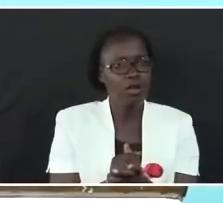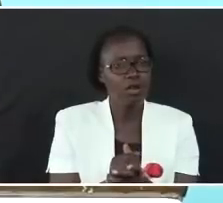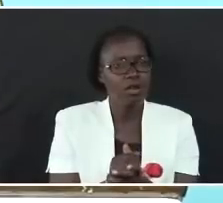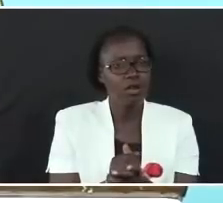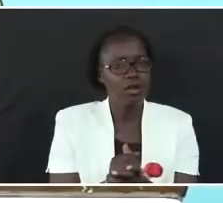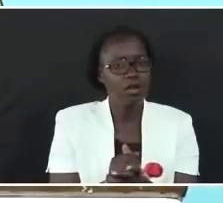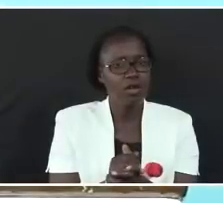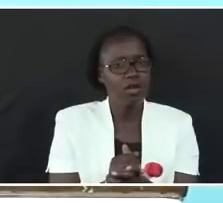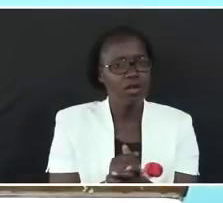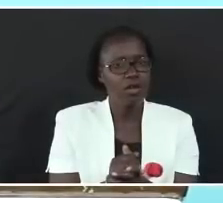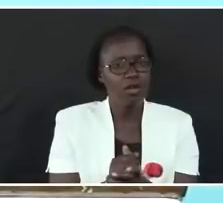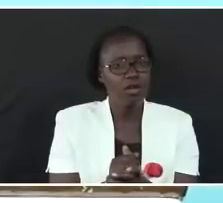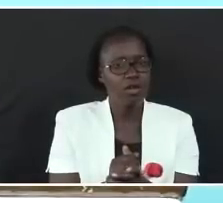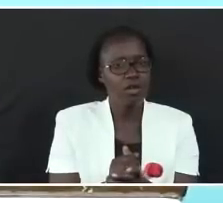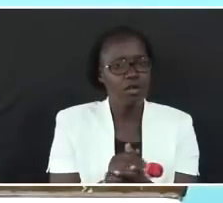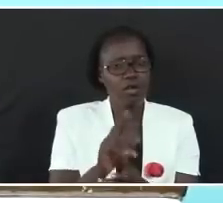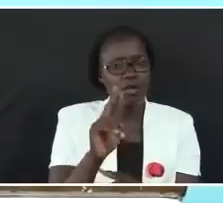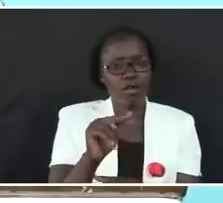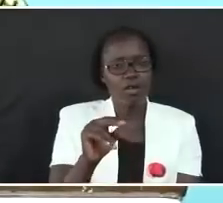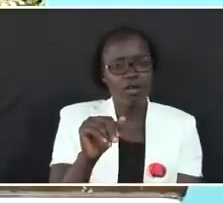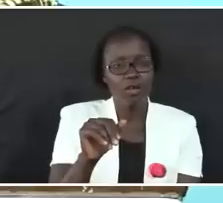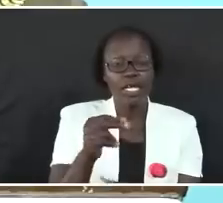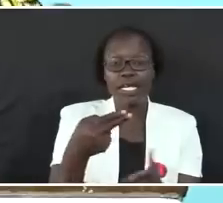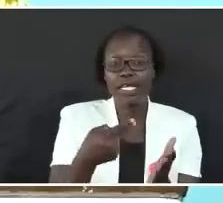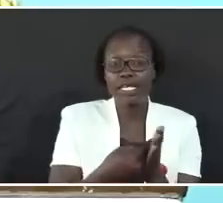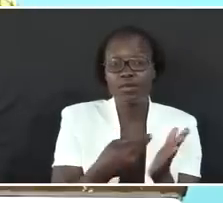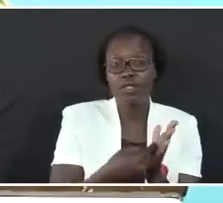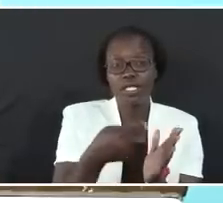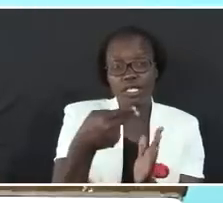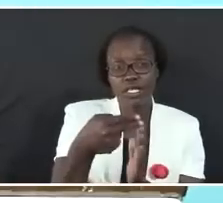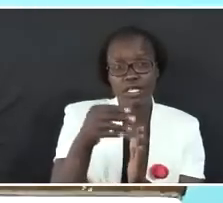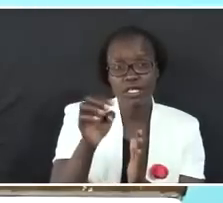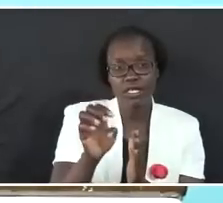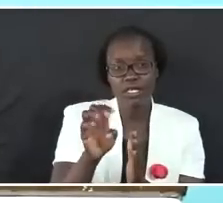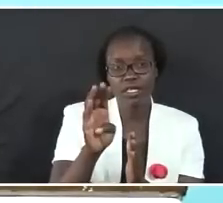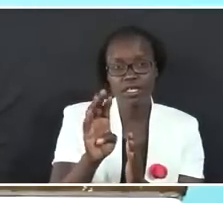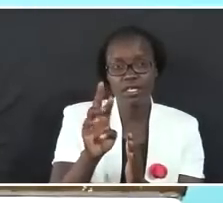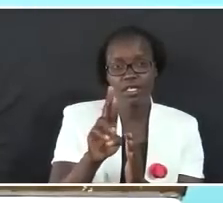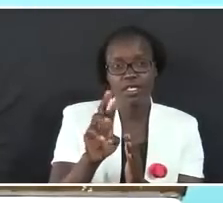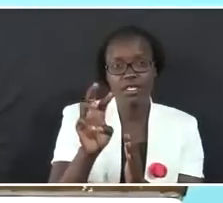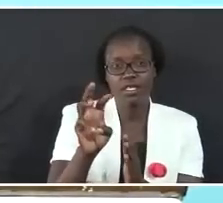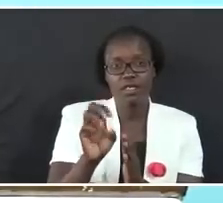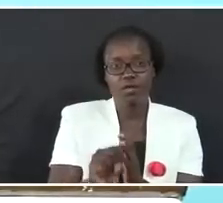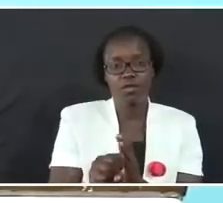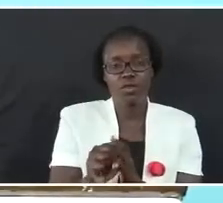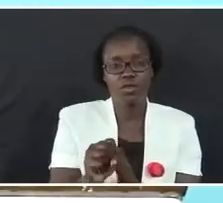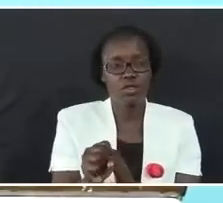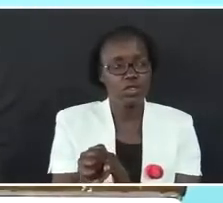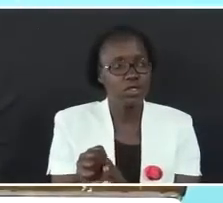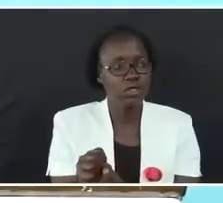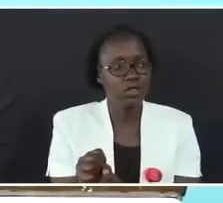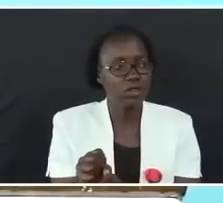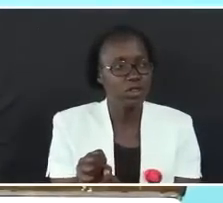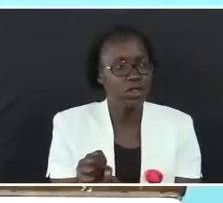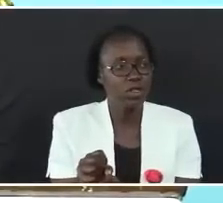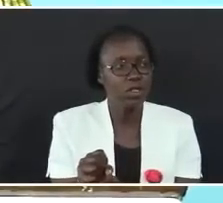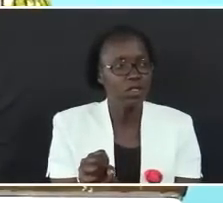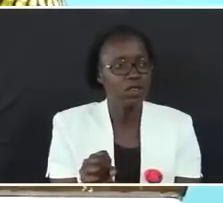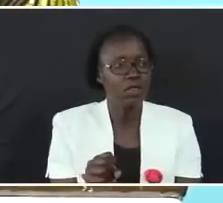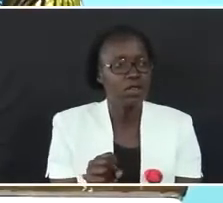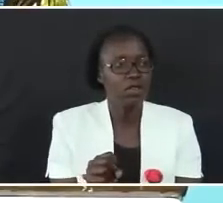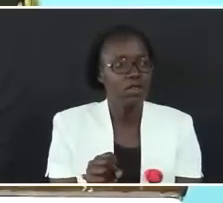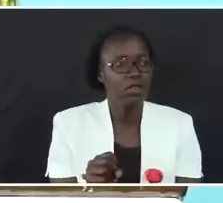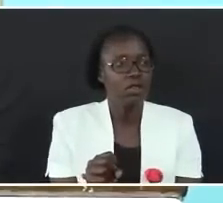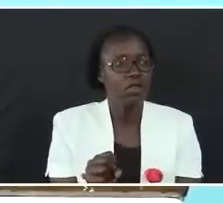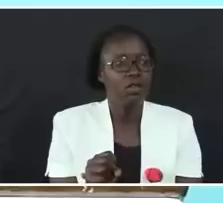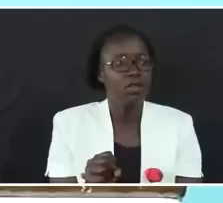This is the problem of not putting bookmarks in the verses you want to read. You